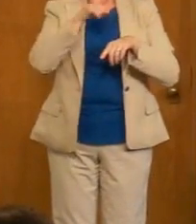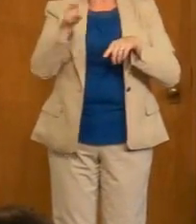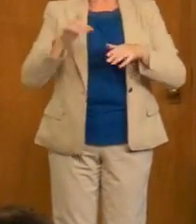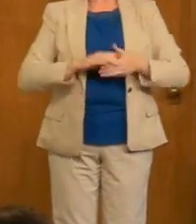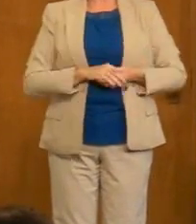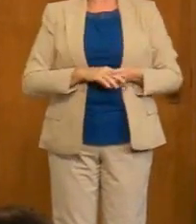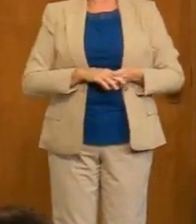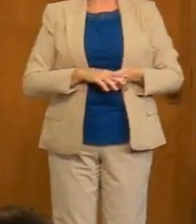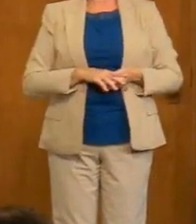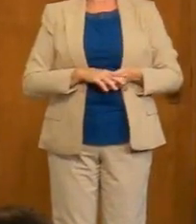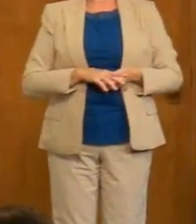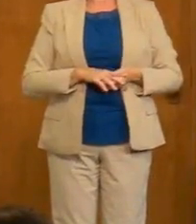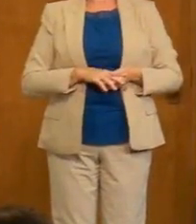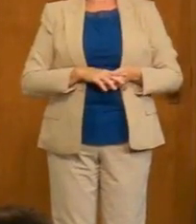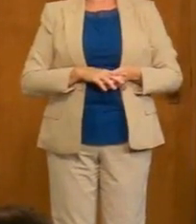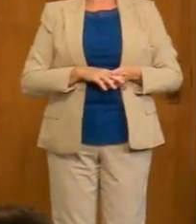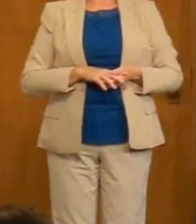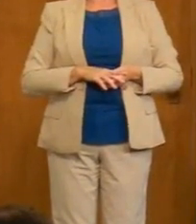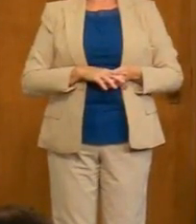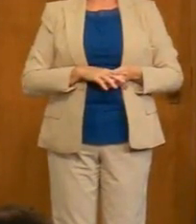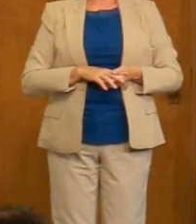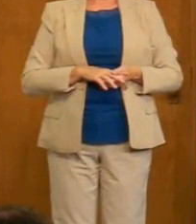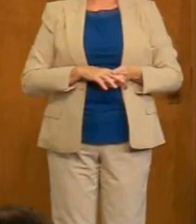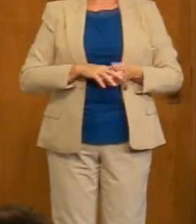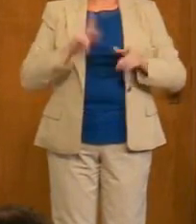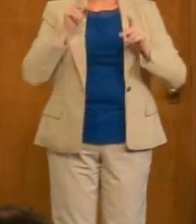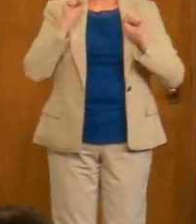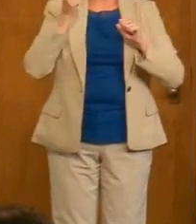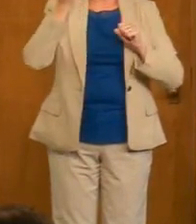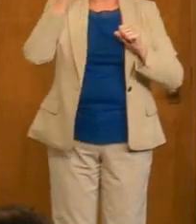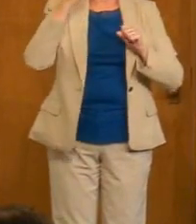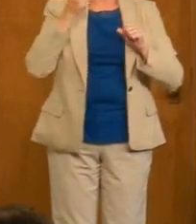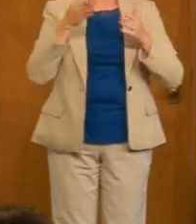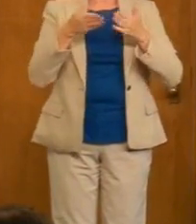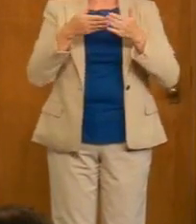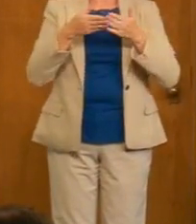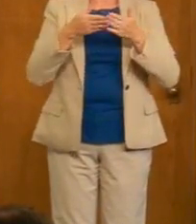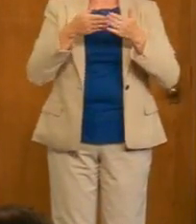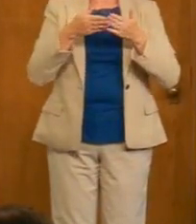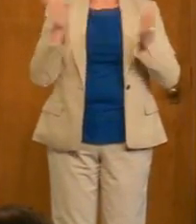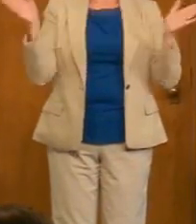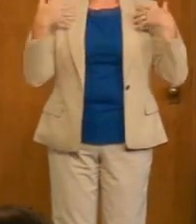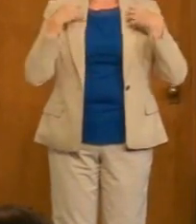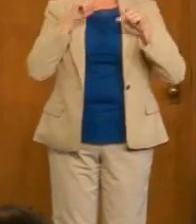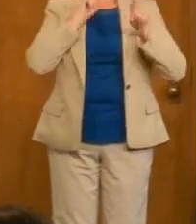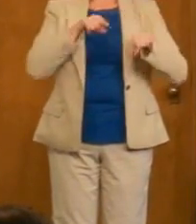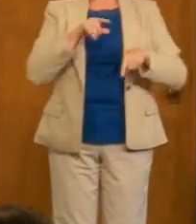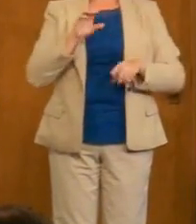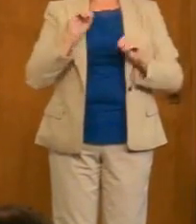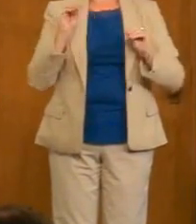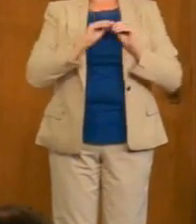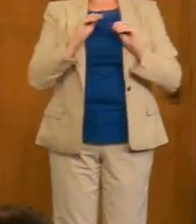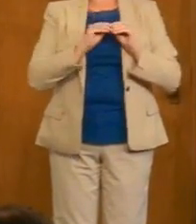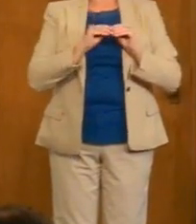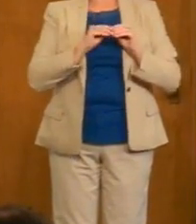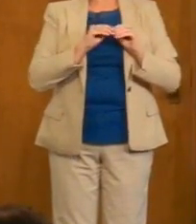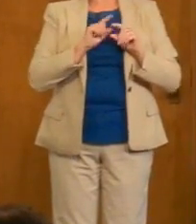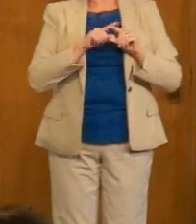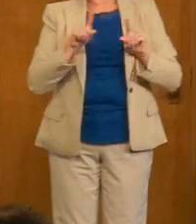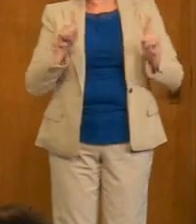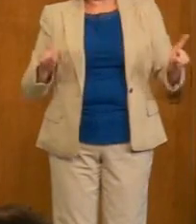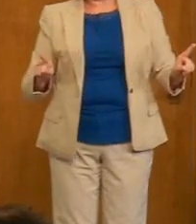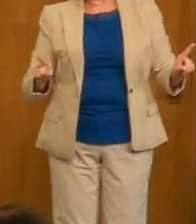the largest impact of the emergency order was allow us to continue with an agreement that we had with our healthcare teams